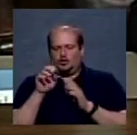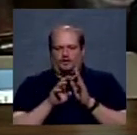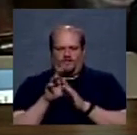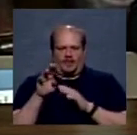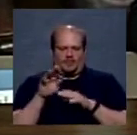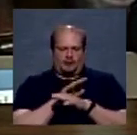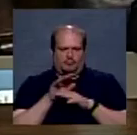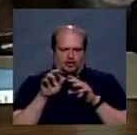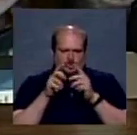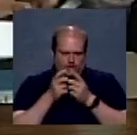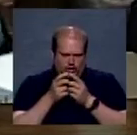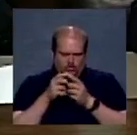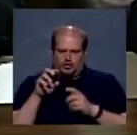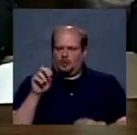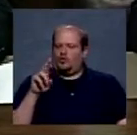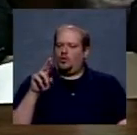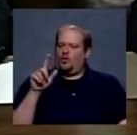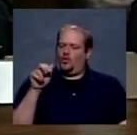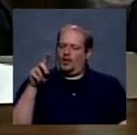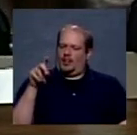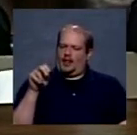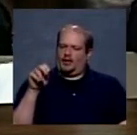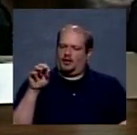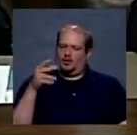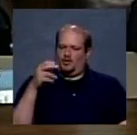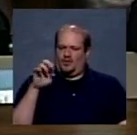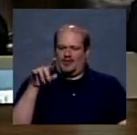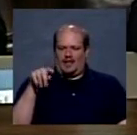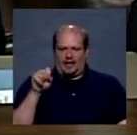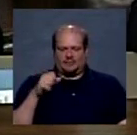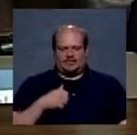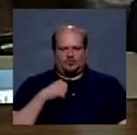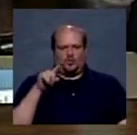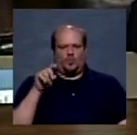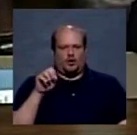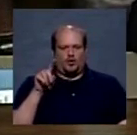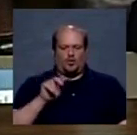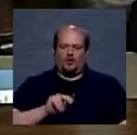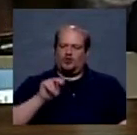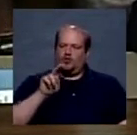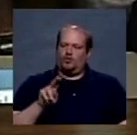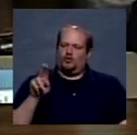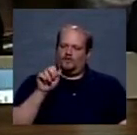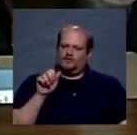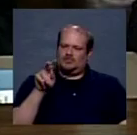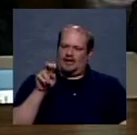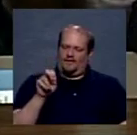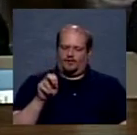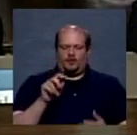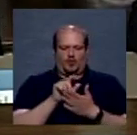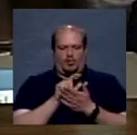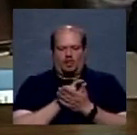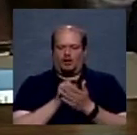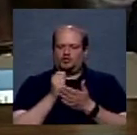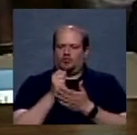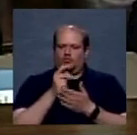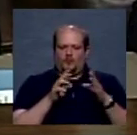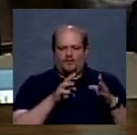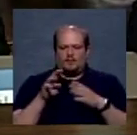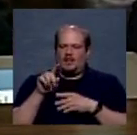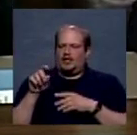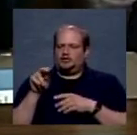commercial district titled Orlando Heights, short form PCD, located at 101 North University Avenue. An ordinance to approve a planned